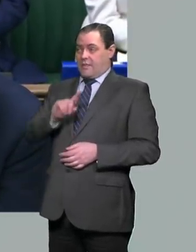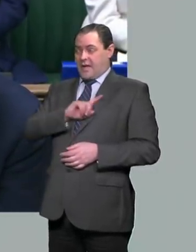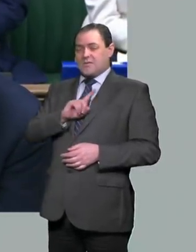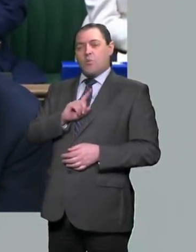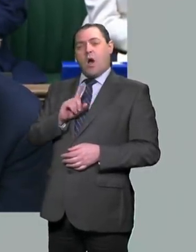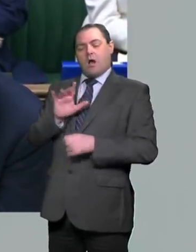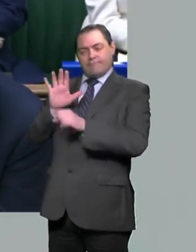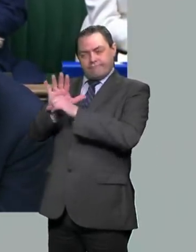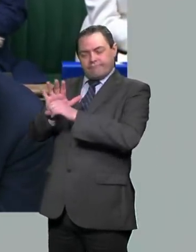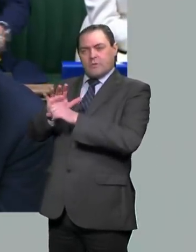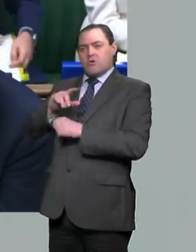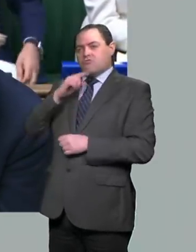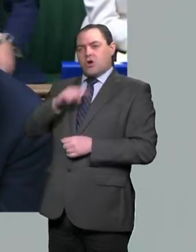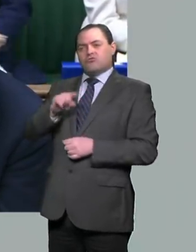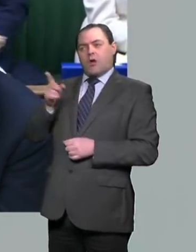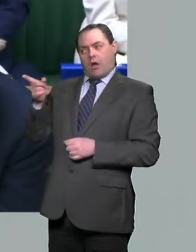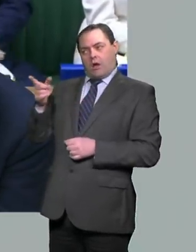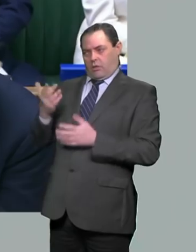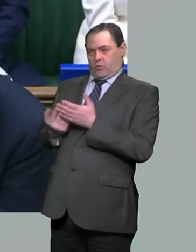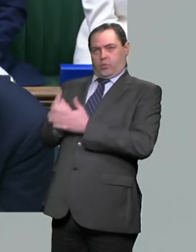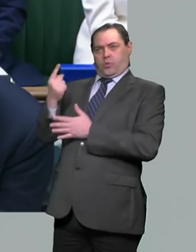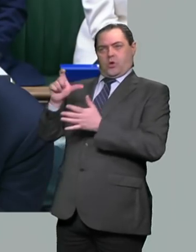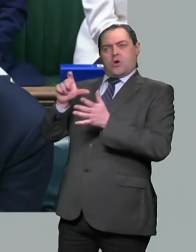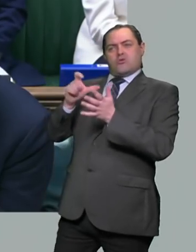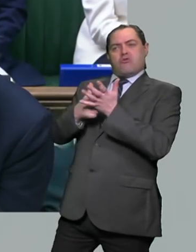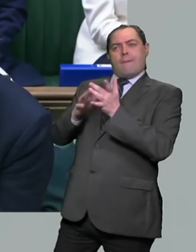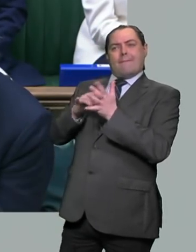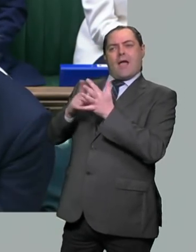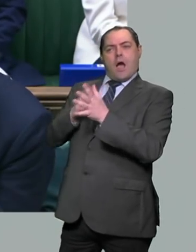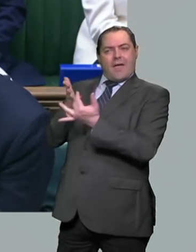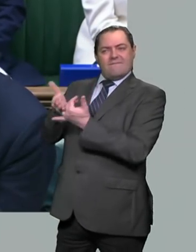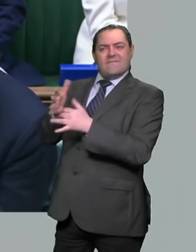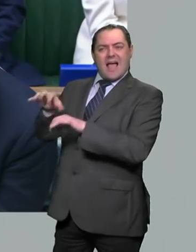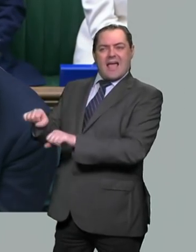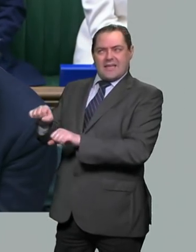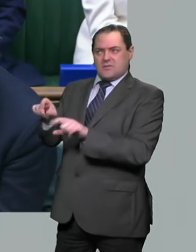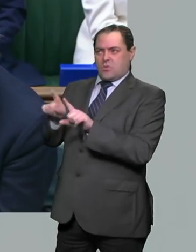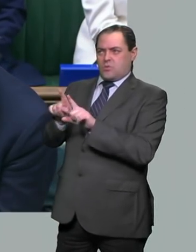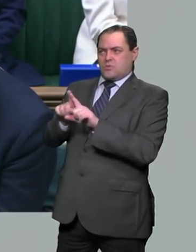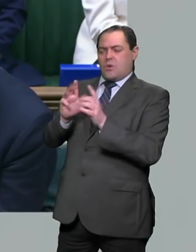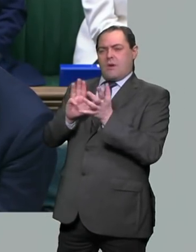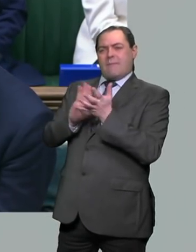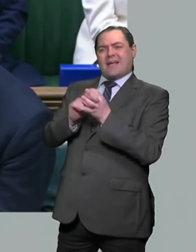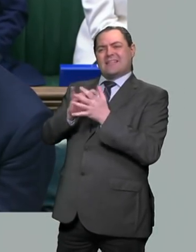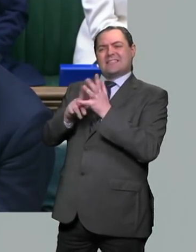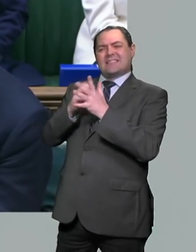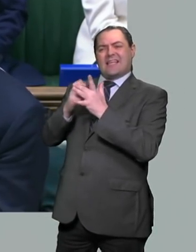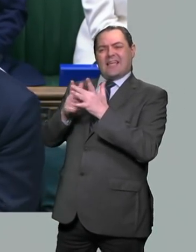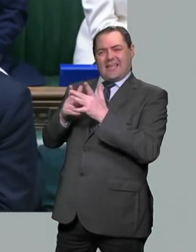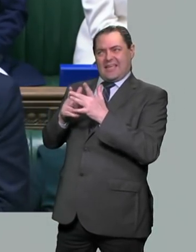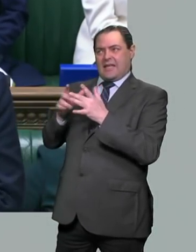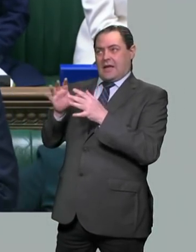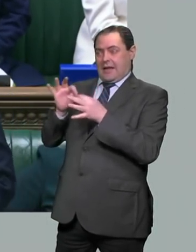on Russia following what they did in Crimea in 2014. We have Magnitsky sanctions on everybody involved in